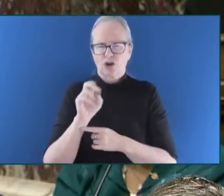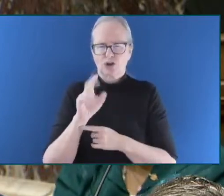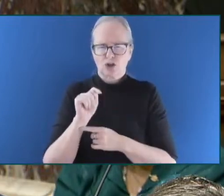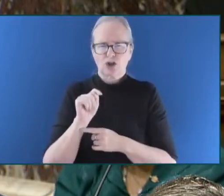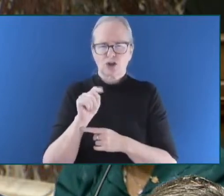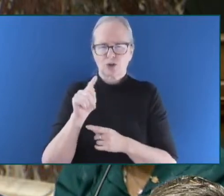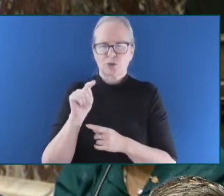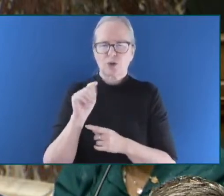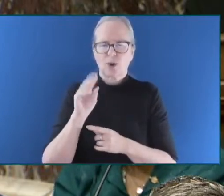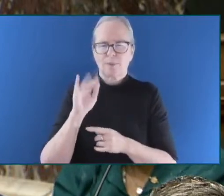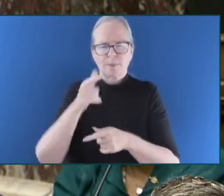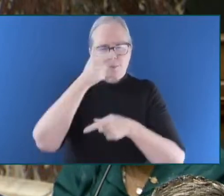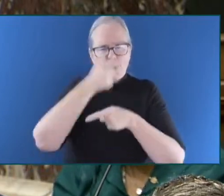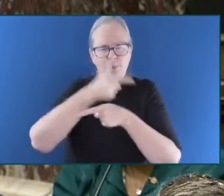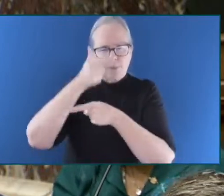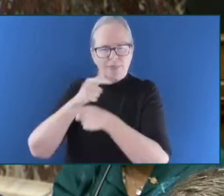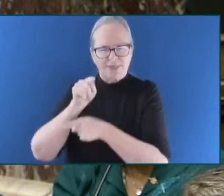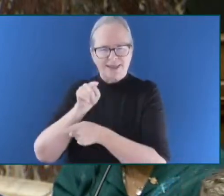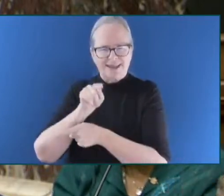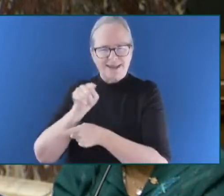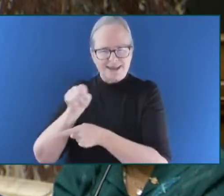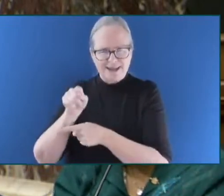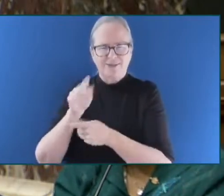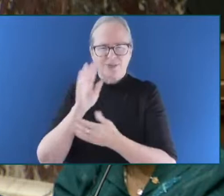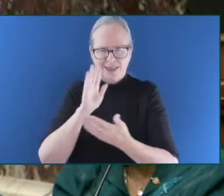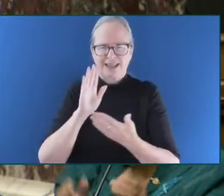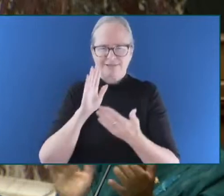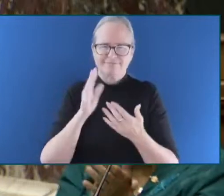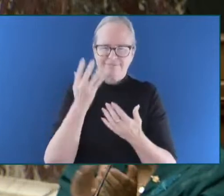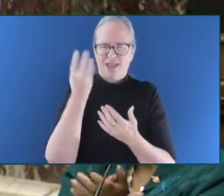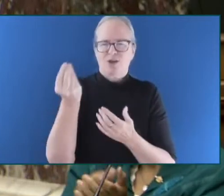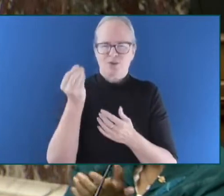Huge congratulations for an exciting retirement.